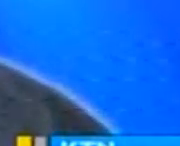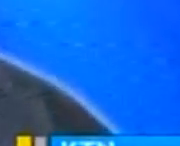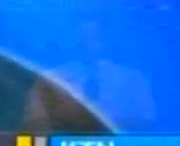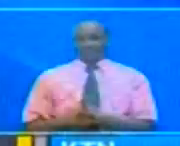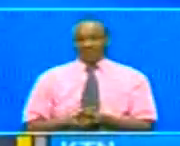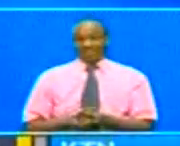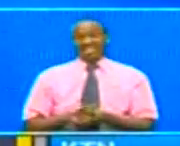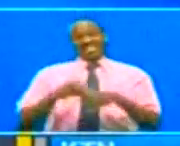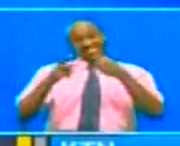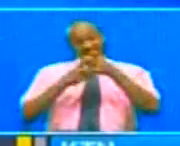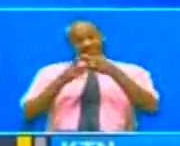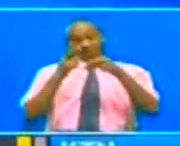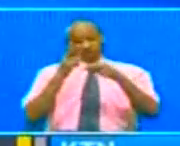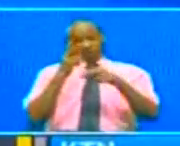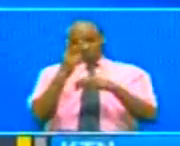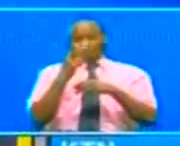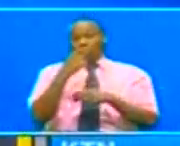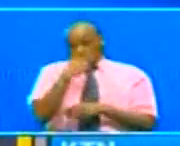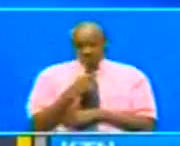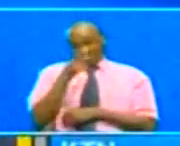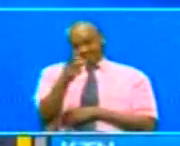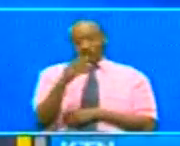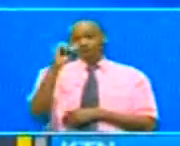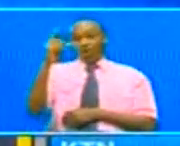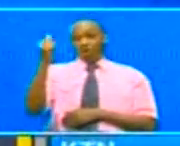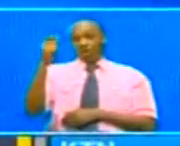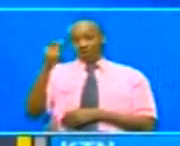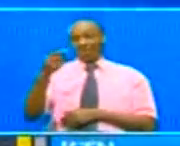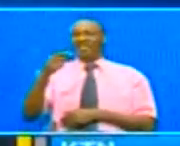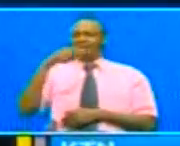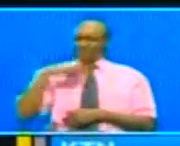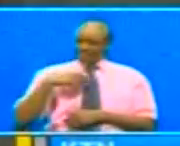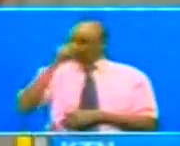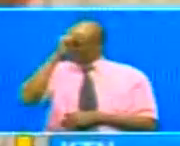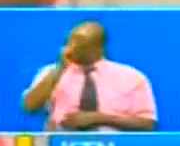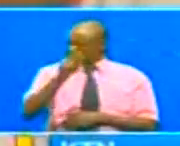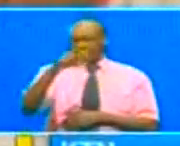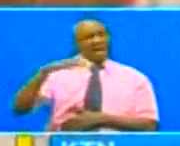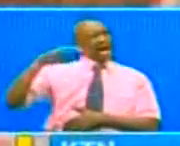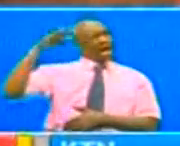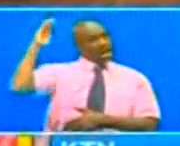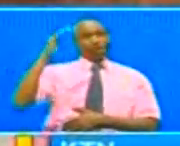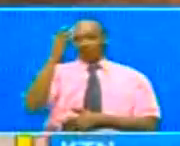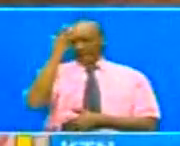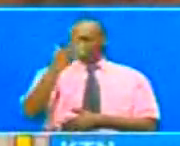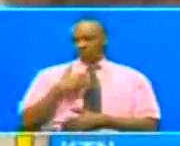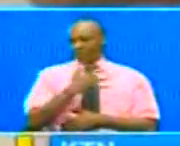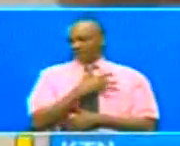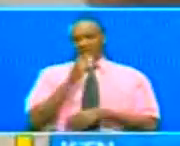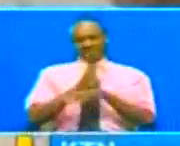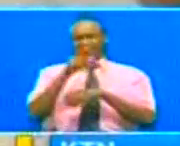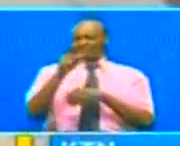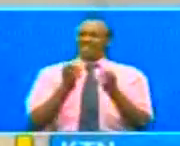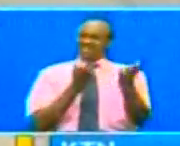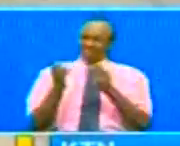At 72, Archbishop Zacchaeus Okoth is easily one of the most respected members of the Catholic clergy, having served in